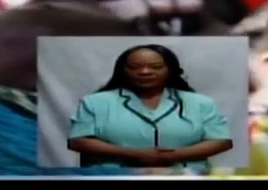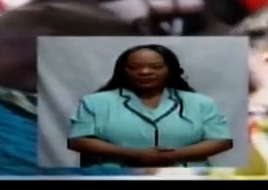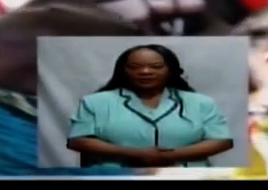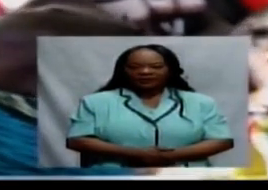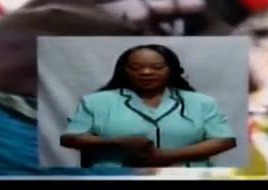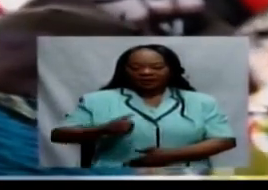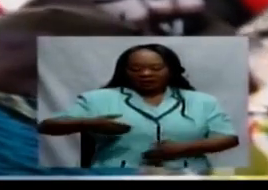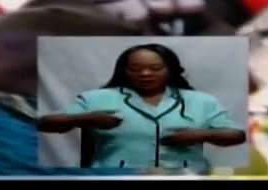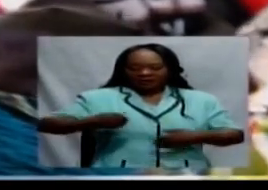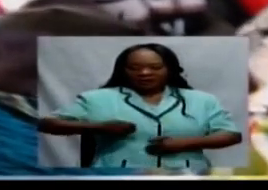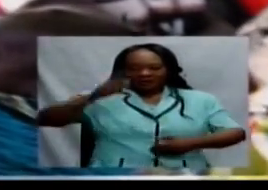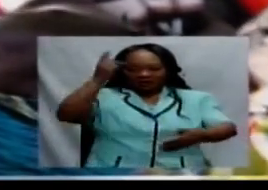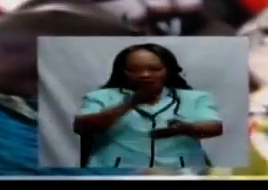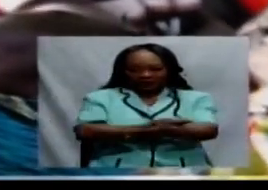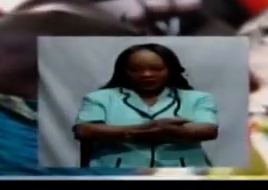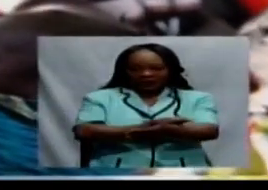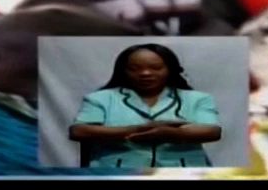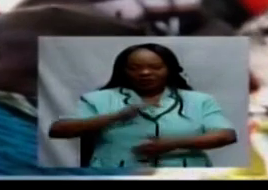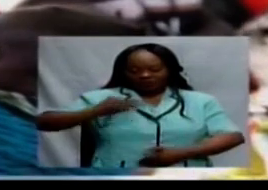Mwana kashi airingo kuchindika sana.